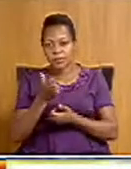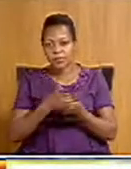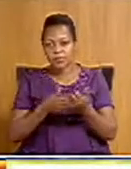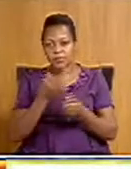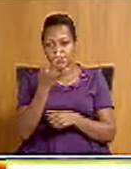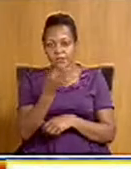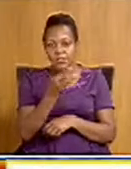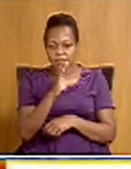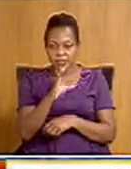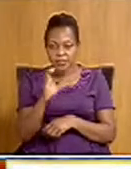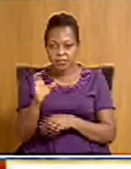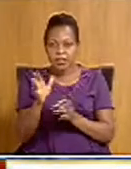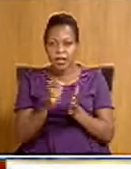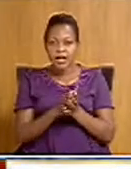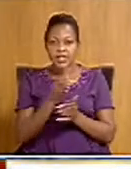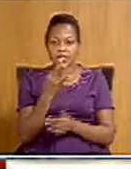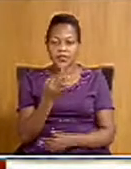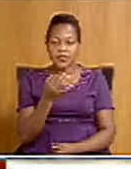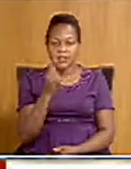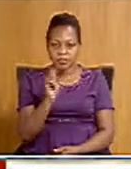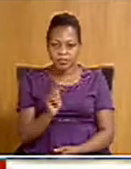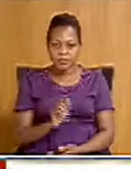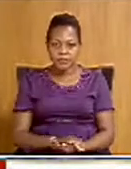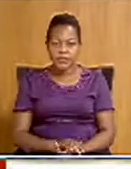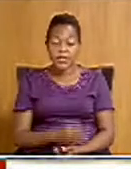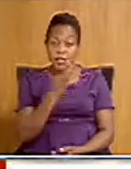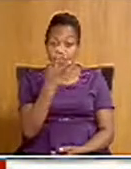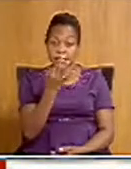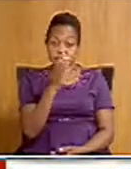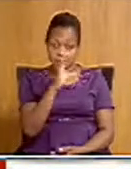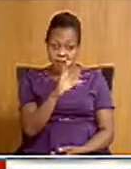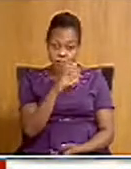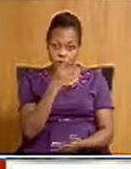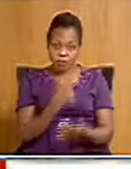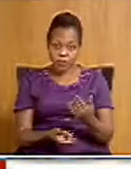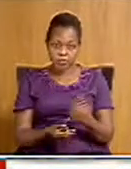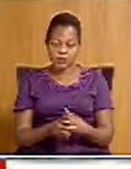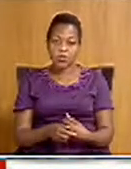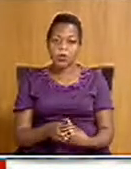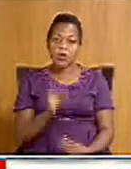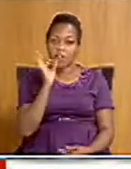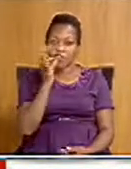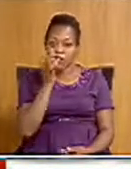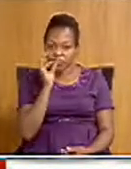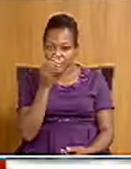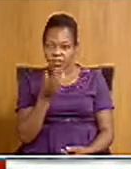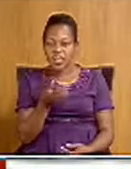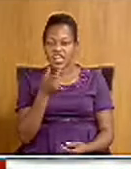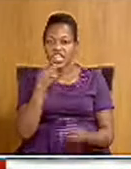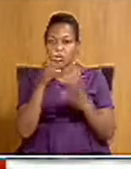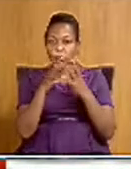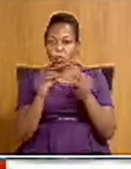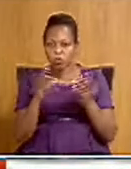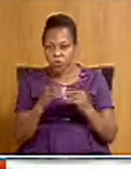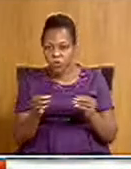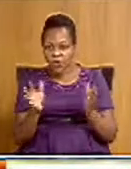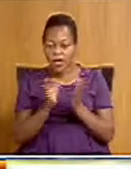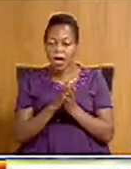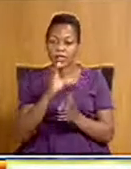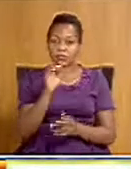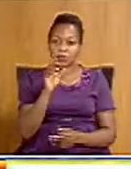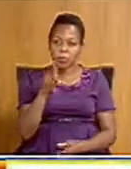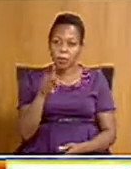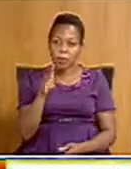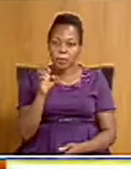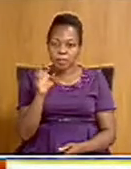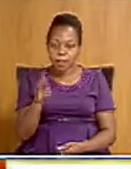C's and the three T's. The three C's being coffee, cotton, and copper, and